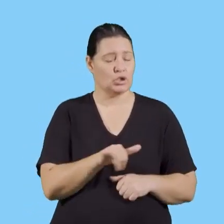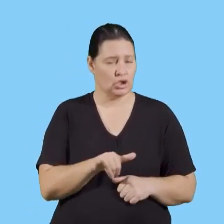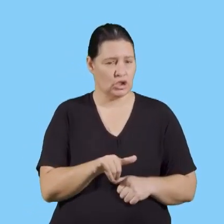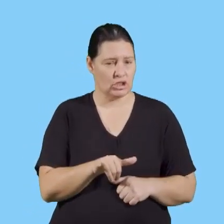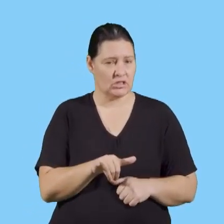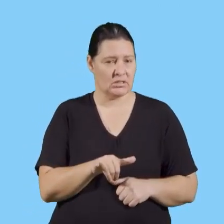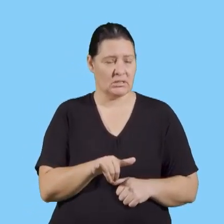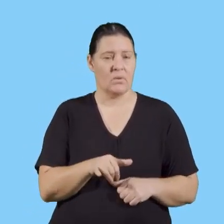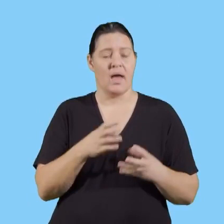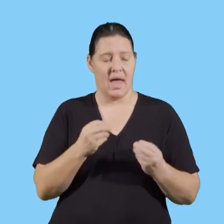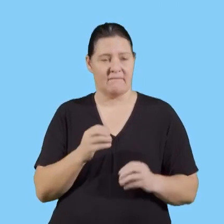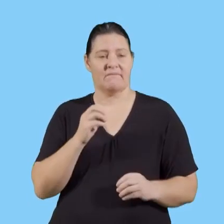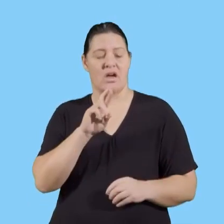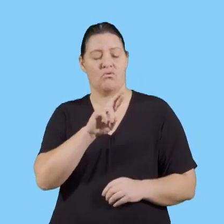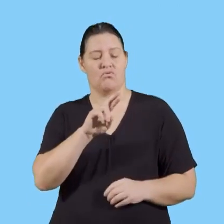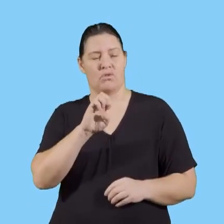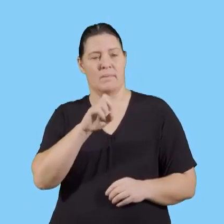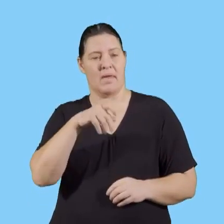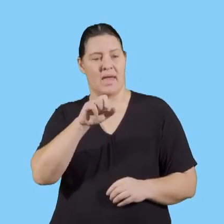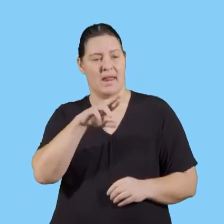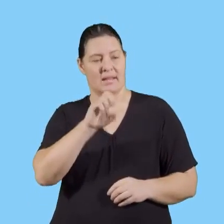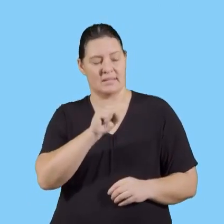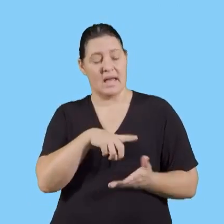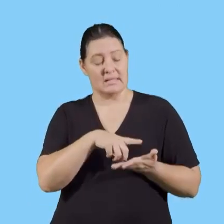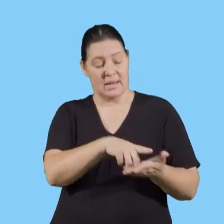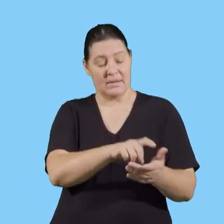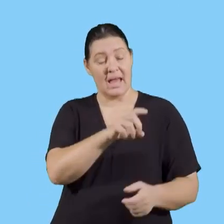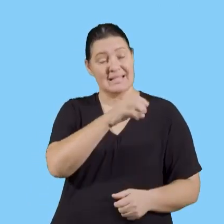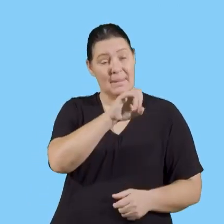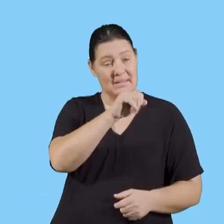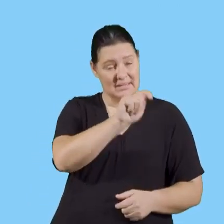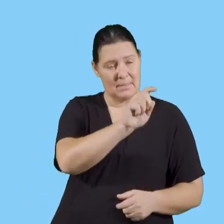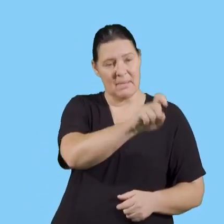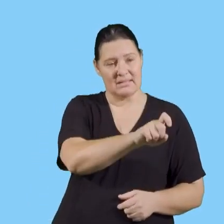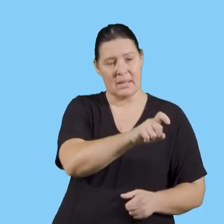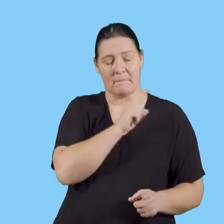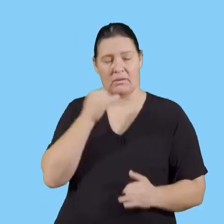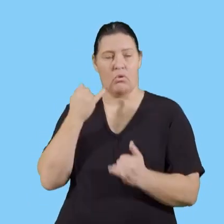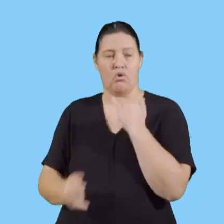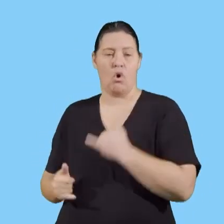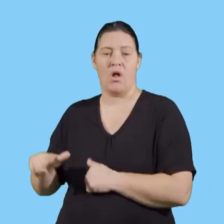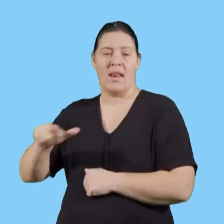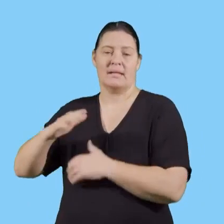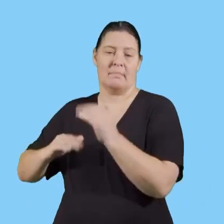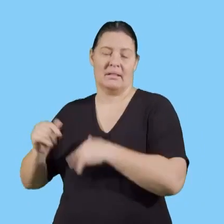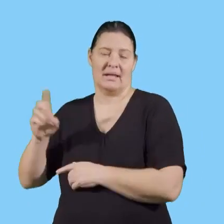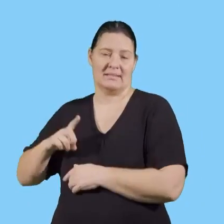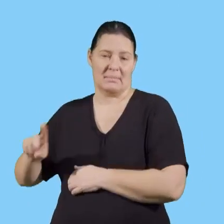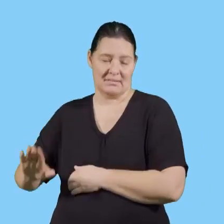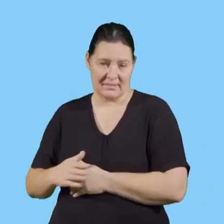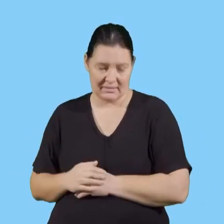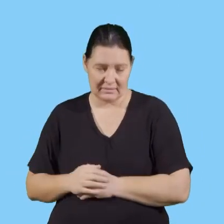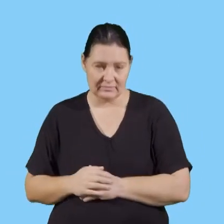We are having repairs in this case that should have been debited, but we debited land and buildings. So let us